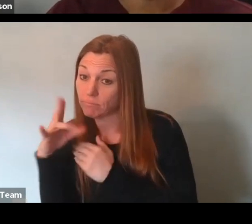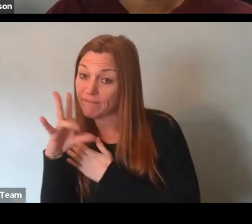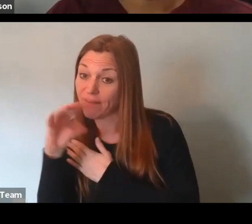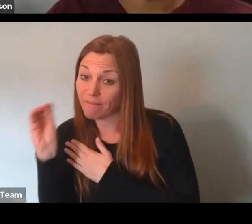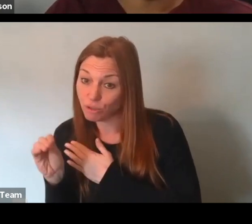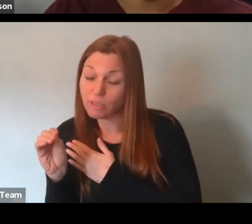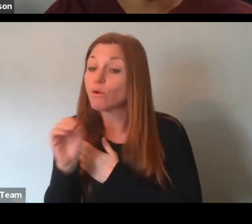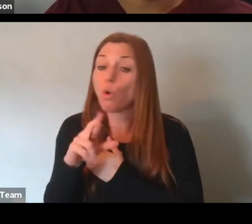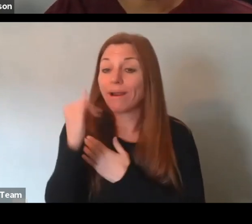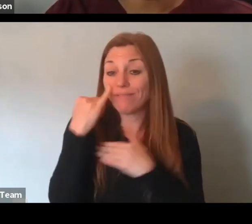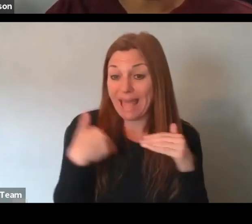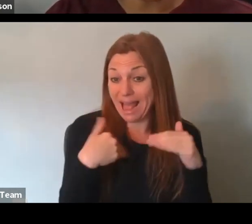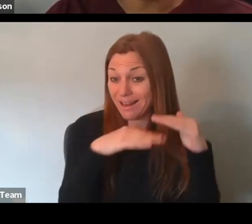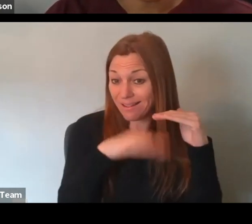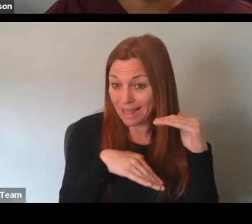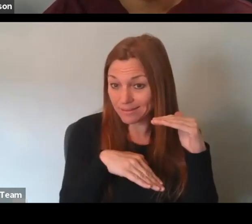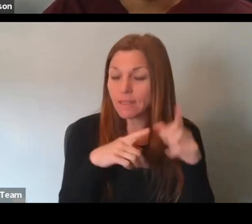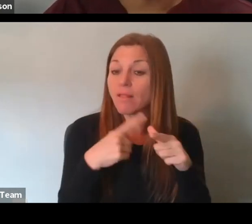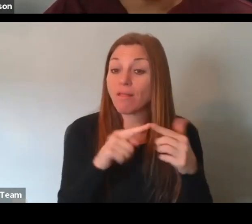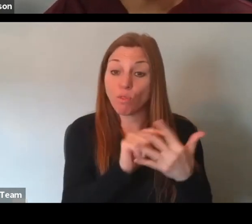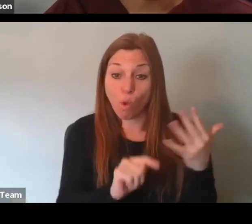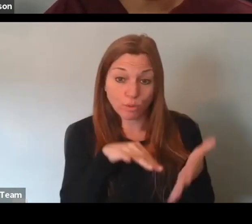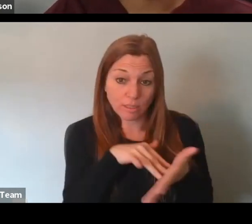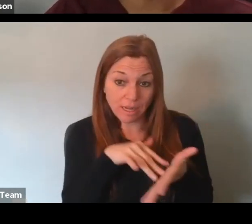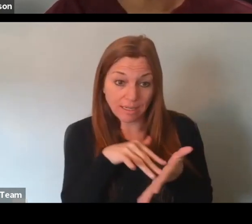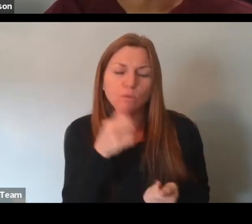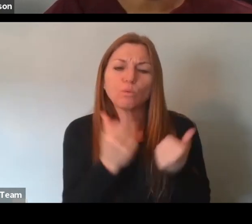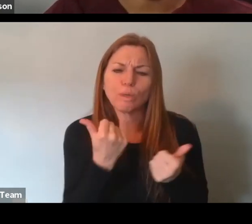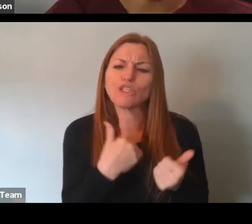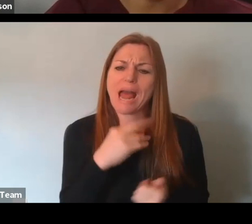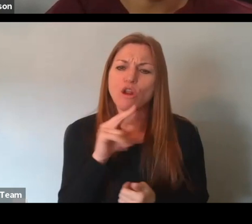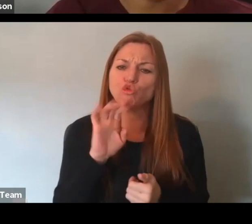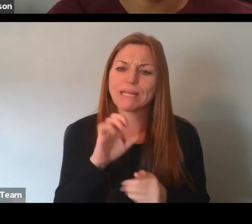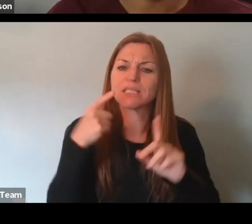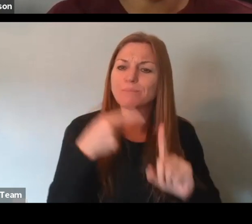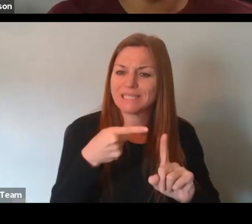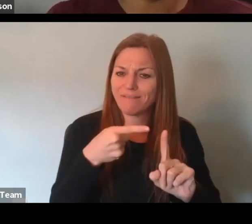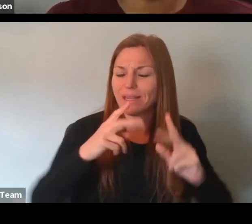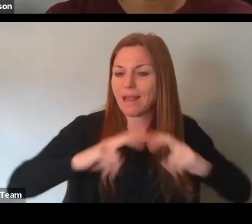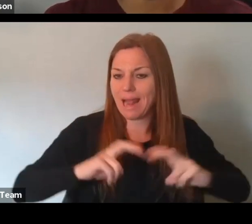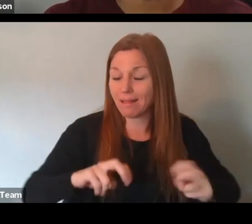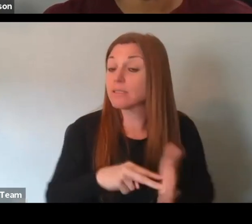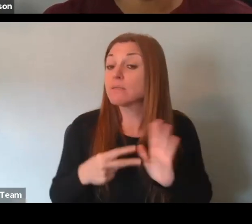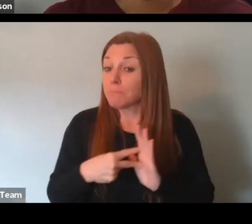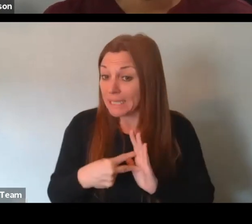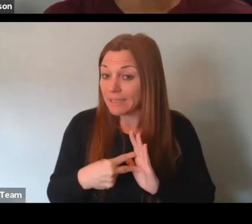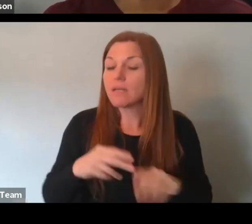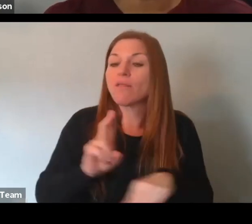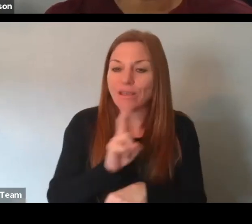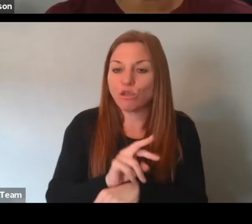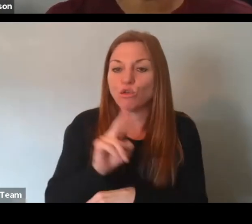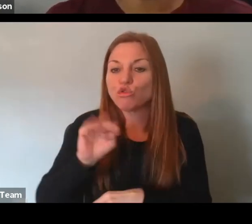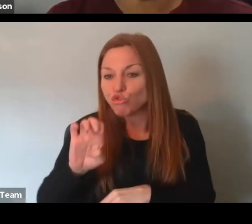at race-specific analysis. So they used race as a predictor. And so after using that more lenient criteria, she was able